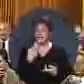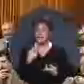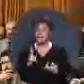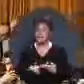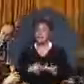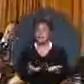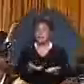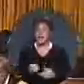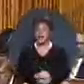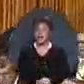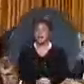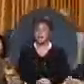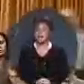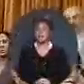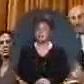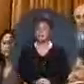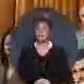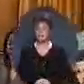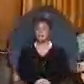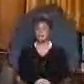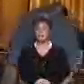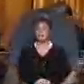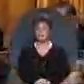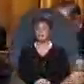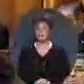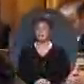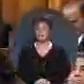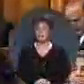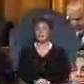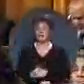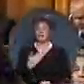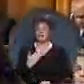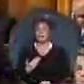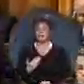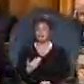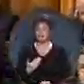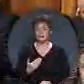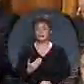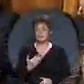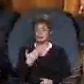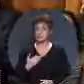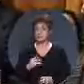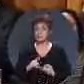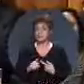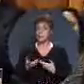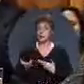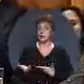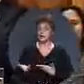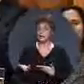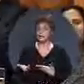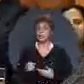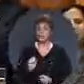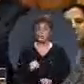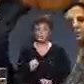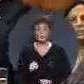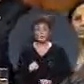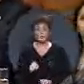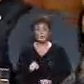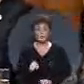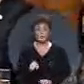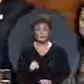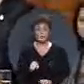Transport. I thank the Honourable colleague. Indeed, there have been, as I've had the opportunity of